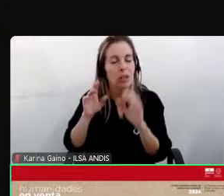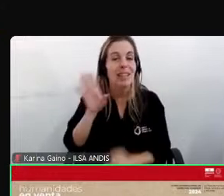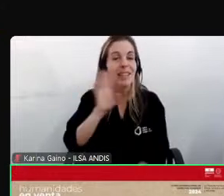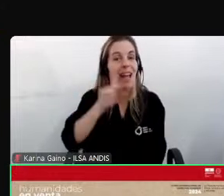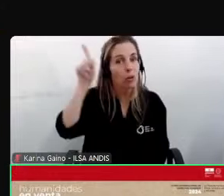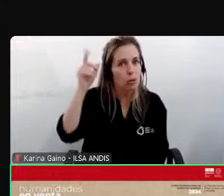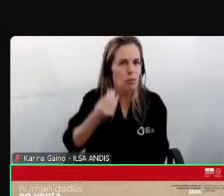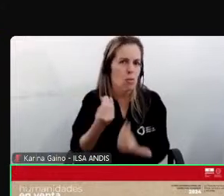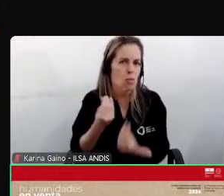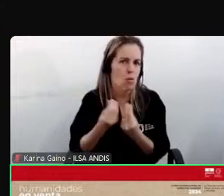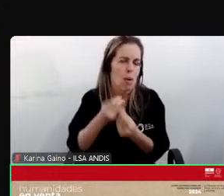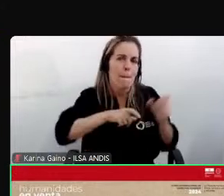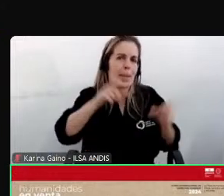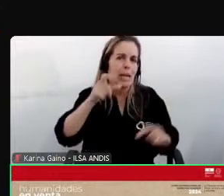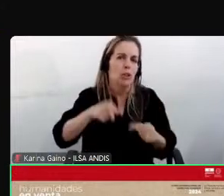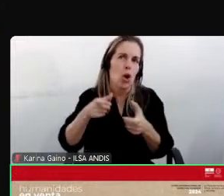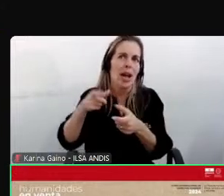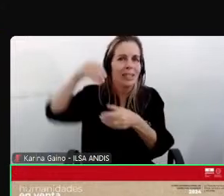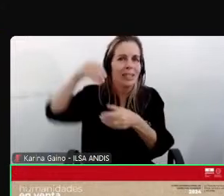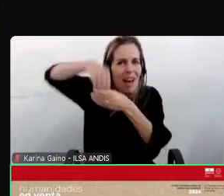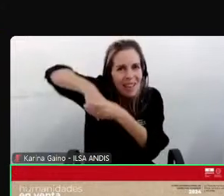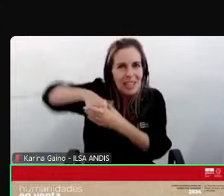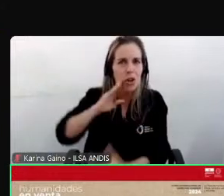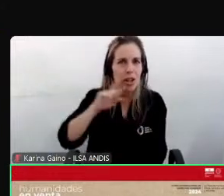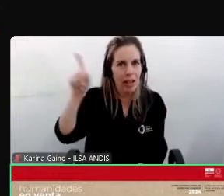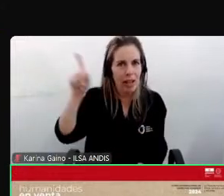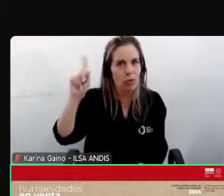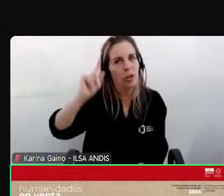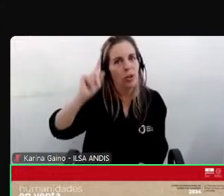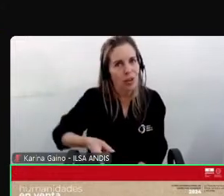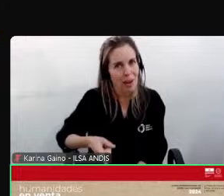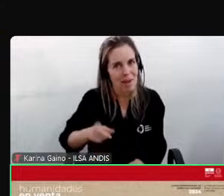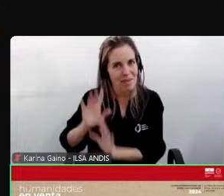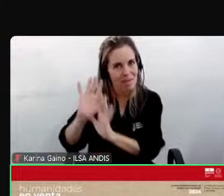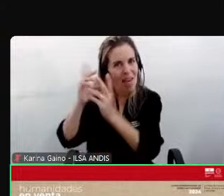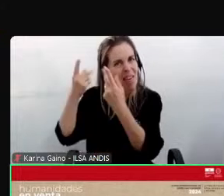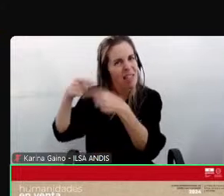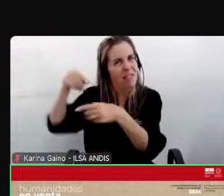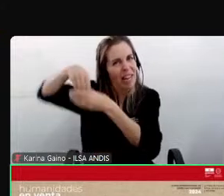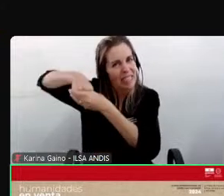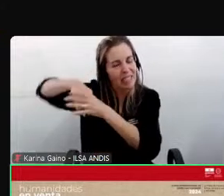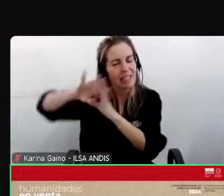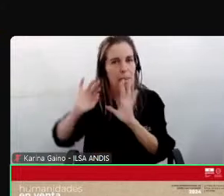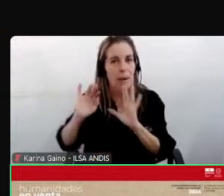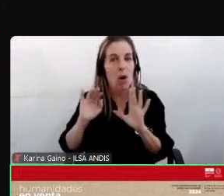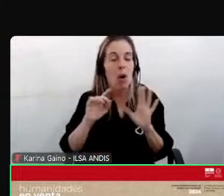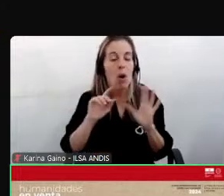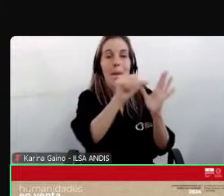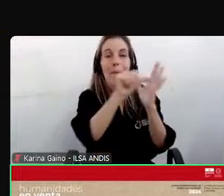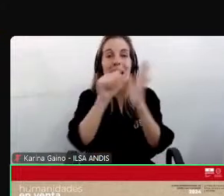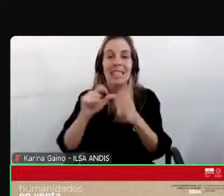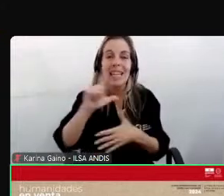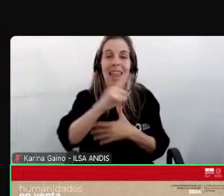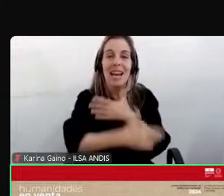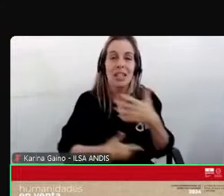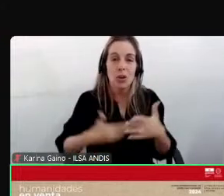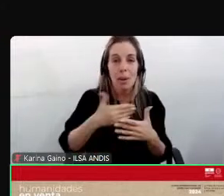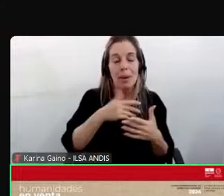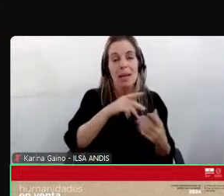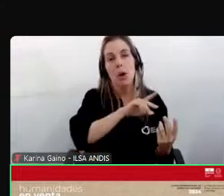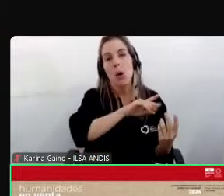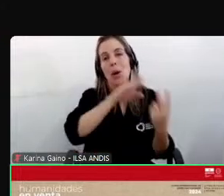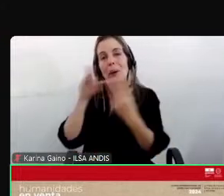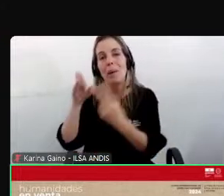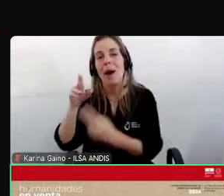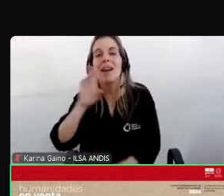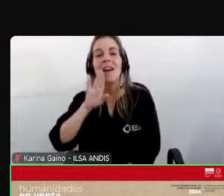of debt related to recruitment. What we do see to be common, one is the use of enganches, right, of